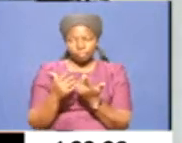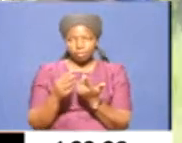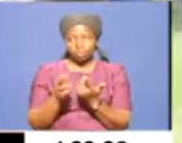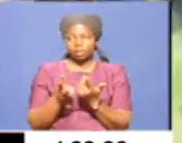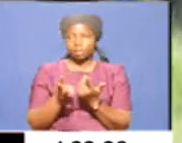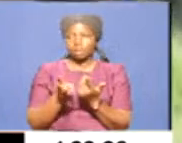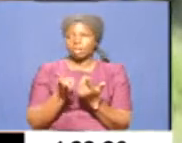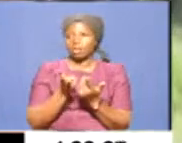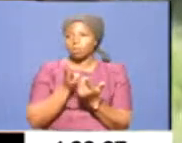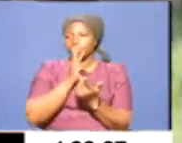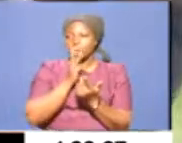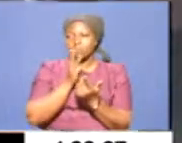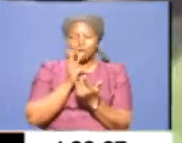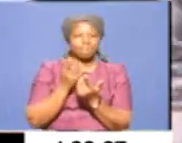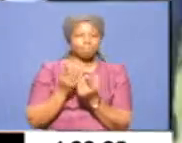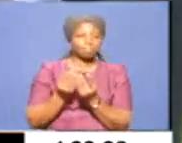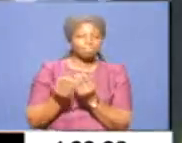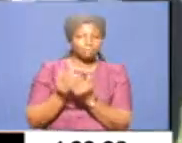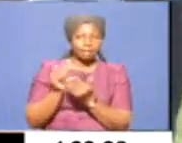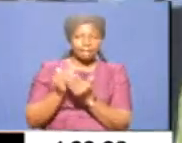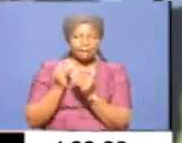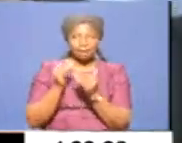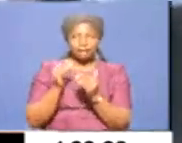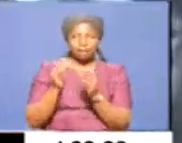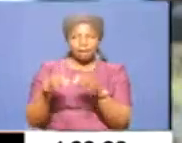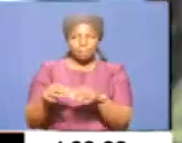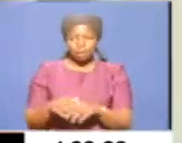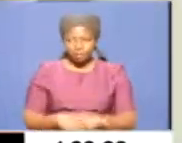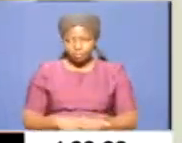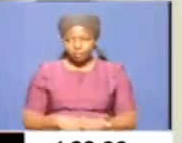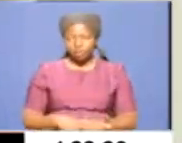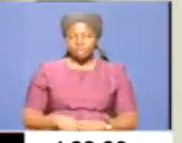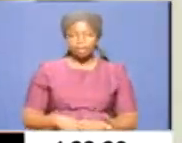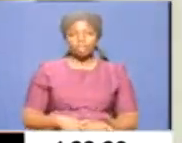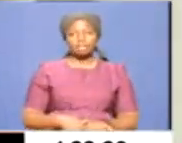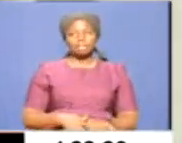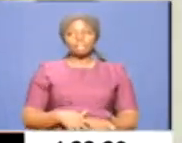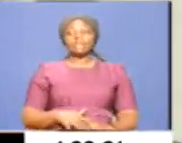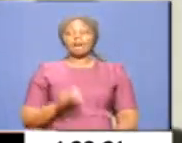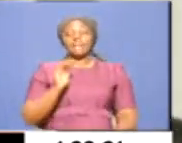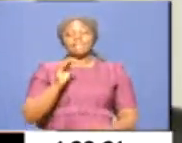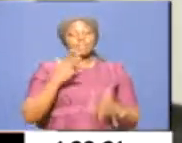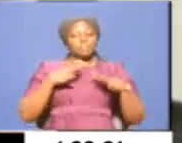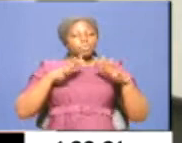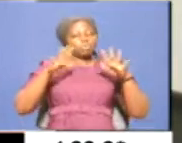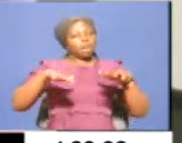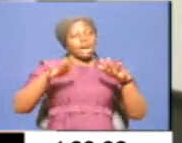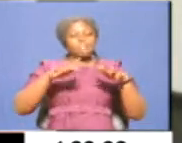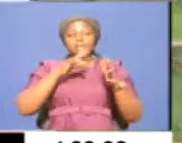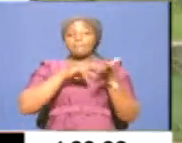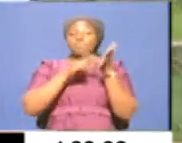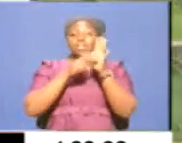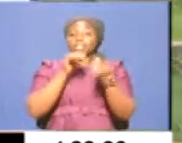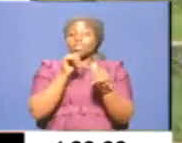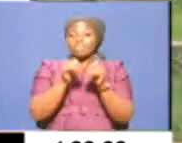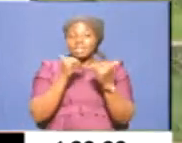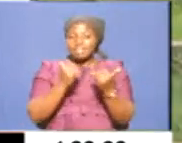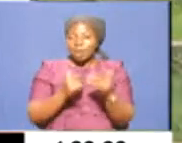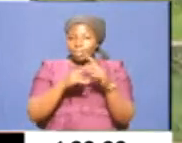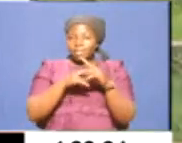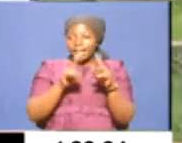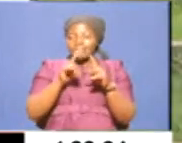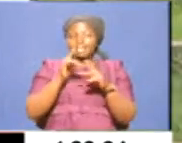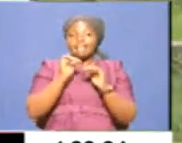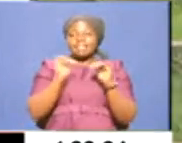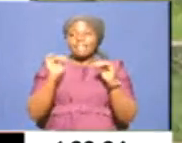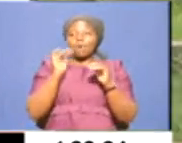plant. Omino urging for calm among the locals, saying the project, which is currently in preliminary stages, will benefit the